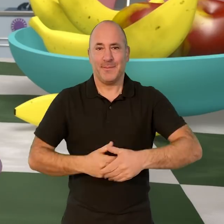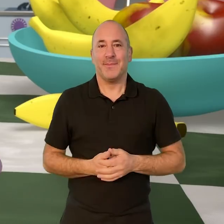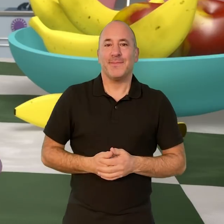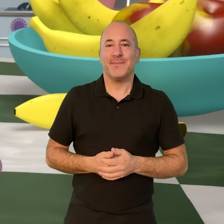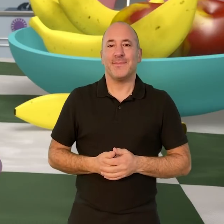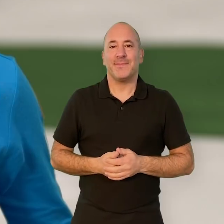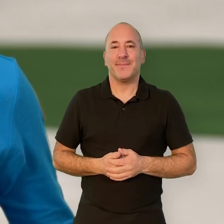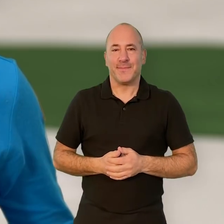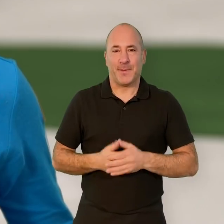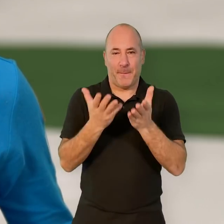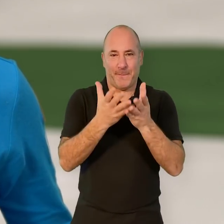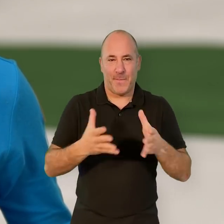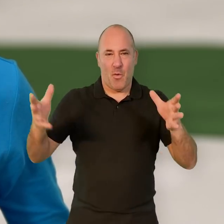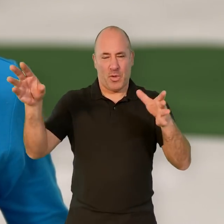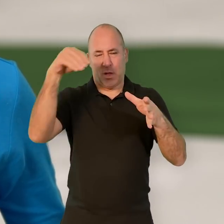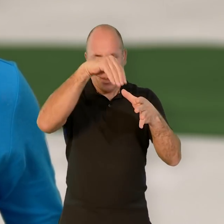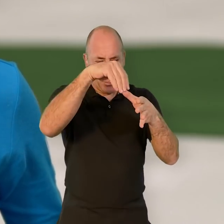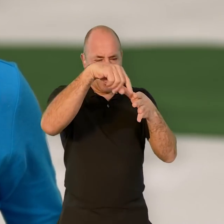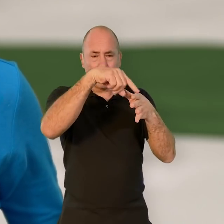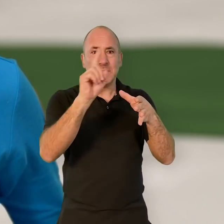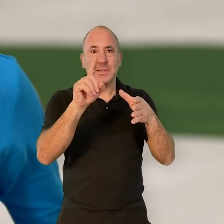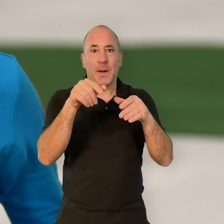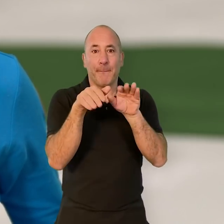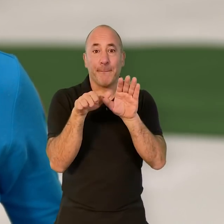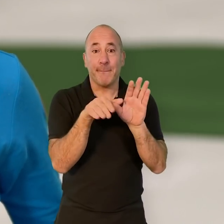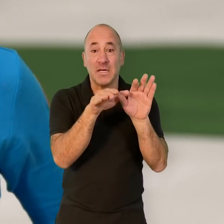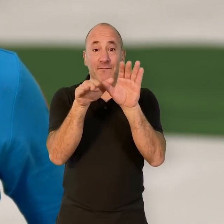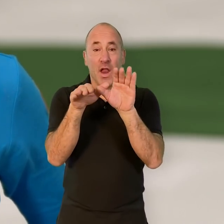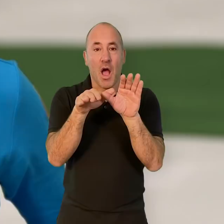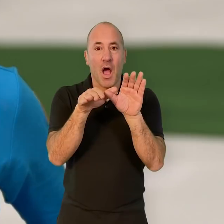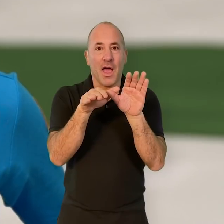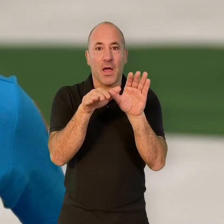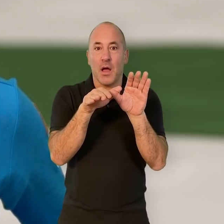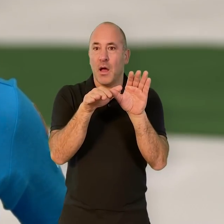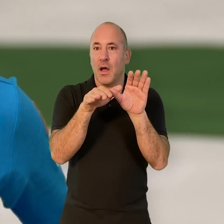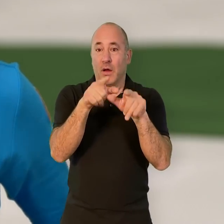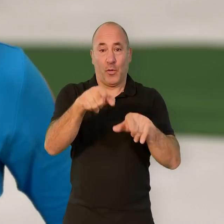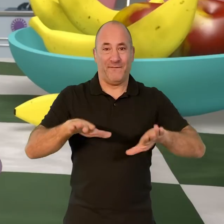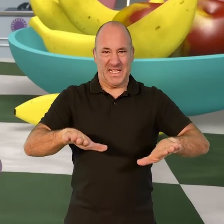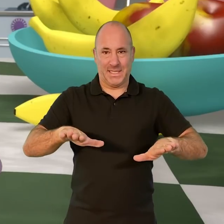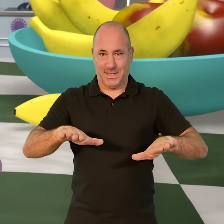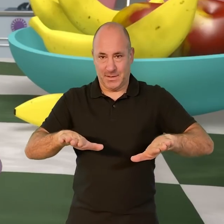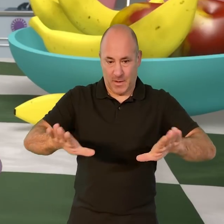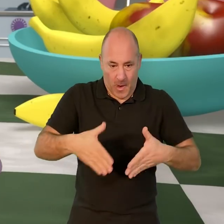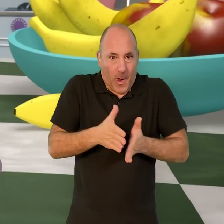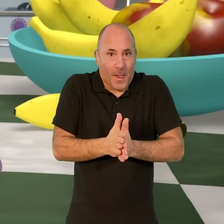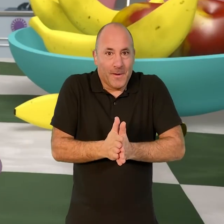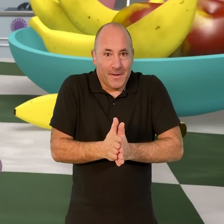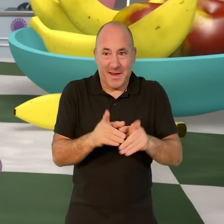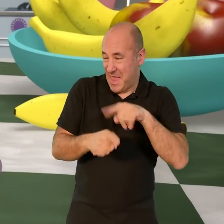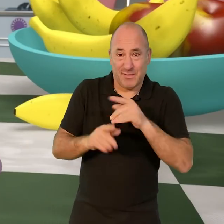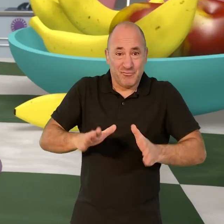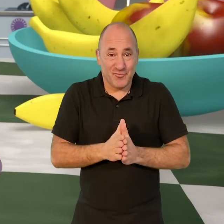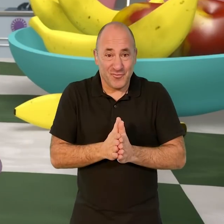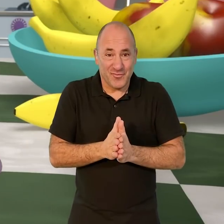legs, on the edge of Betsy's fruit bowl was a butterfly. Joining the soles of your